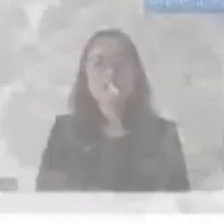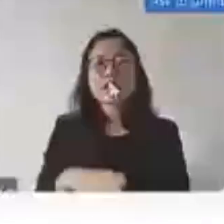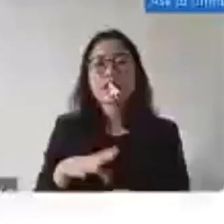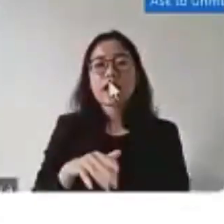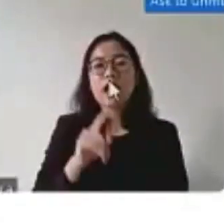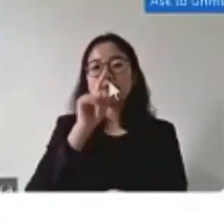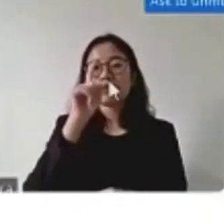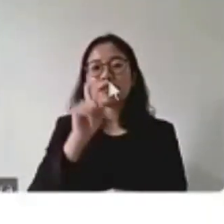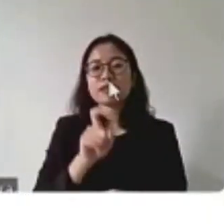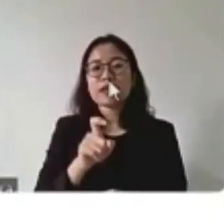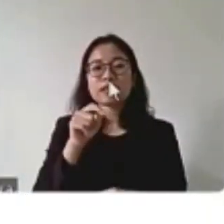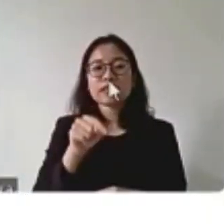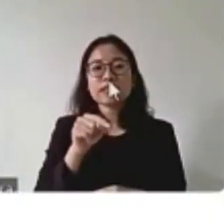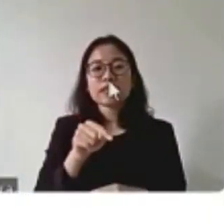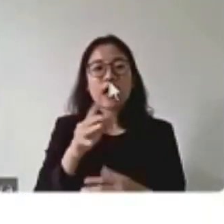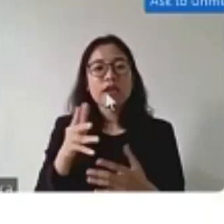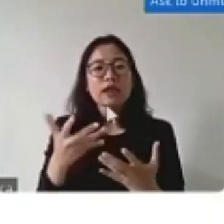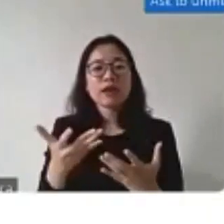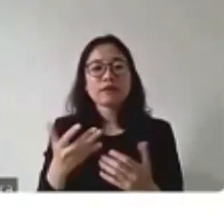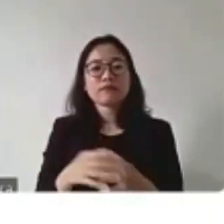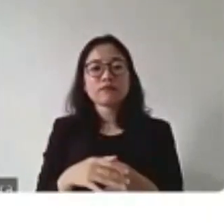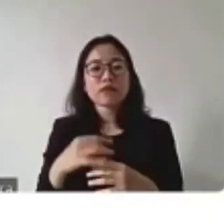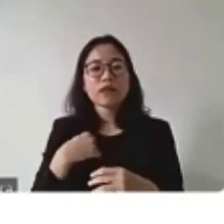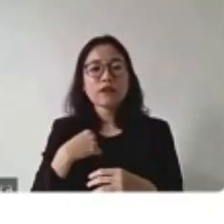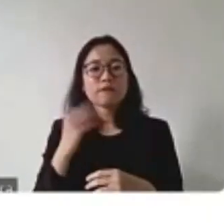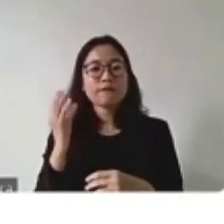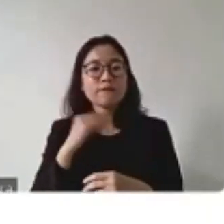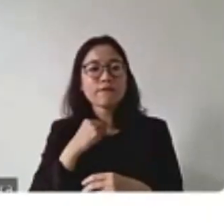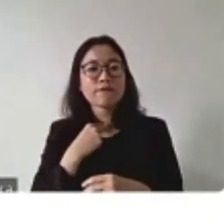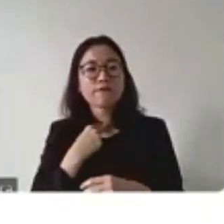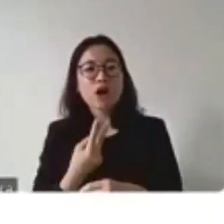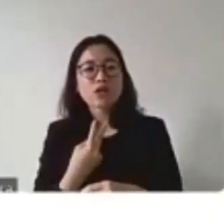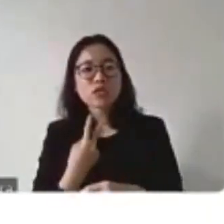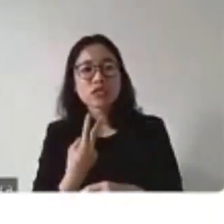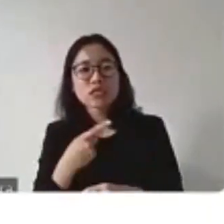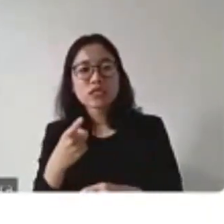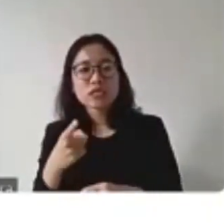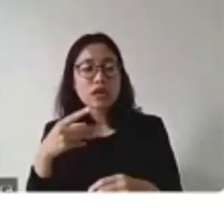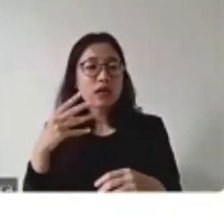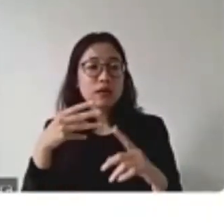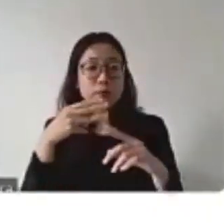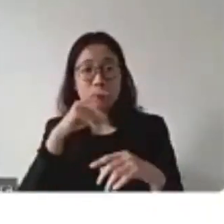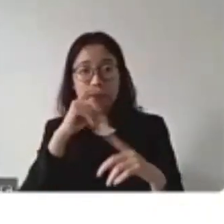Atau Pak? Hello. What about my voice? Yes, Prof. Budi, loud and clear, please.